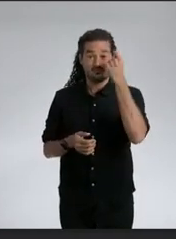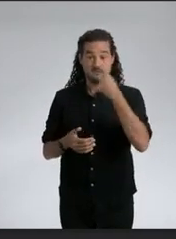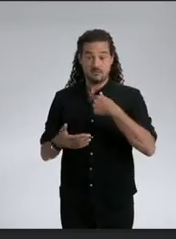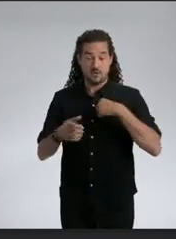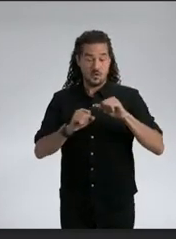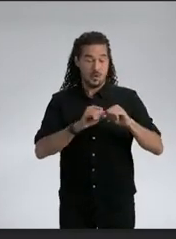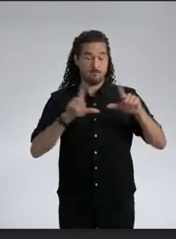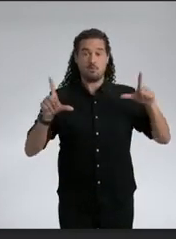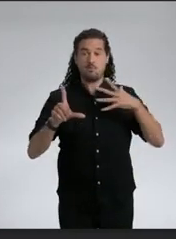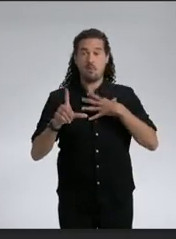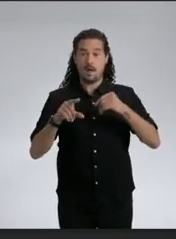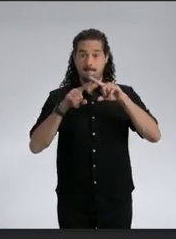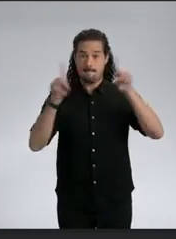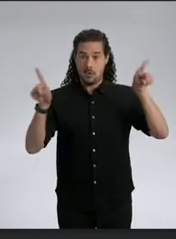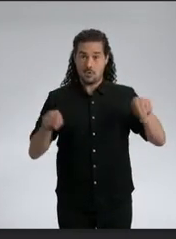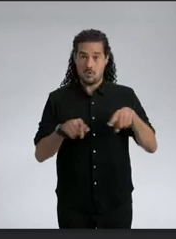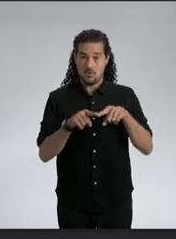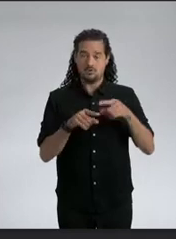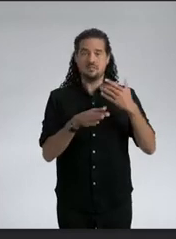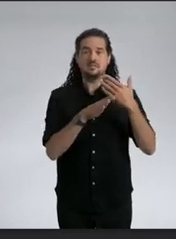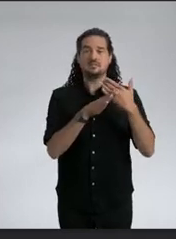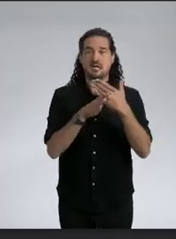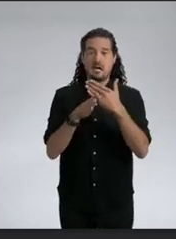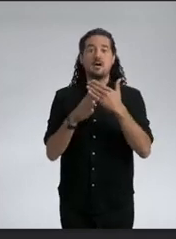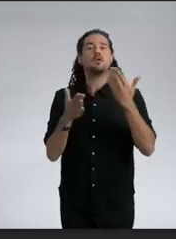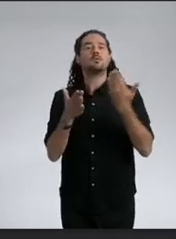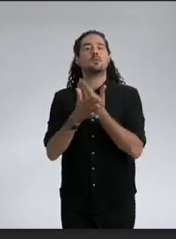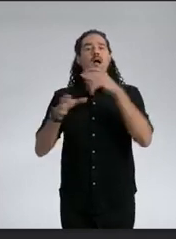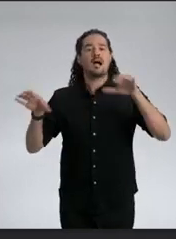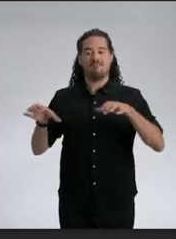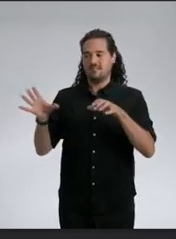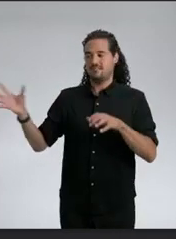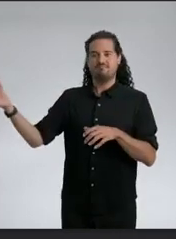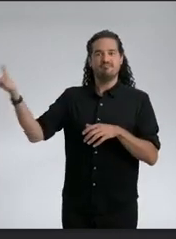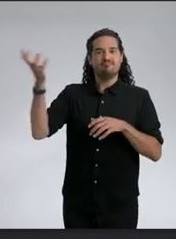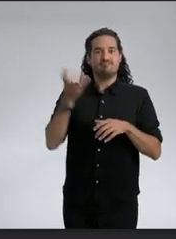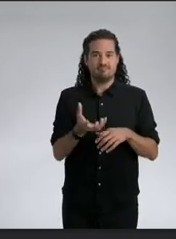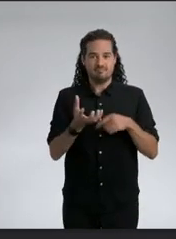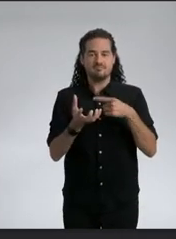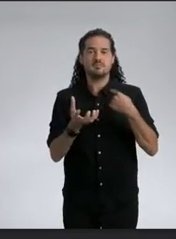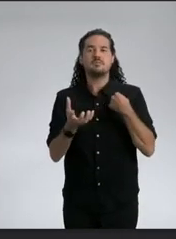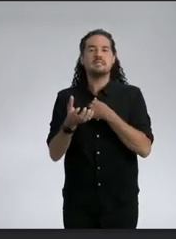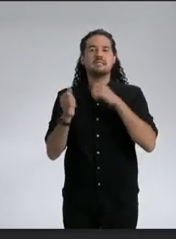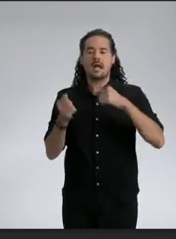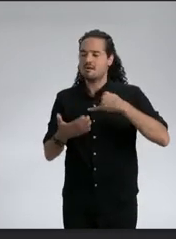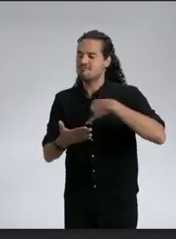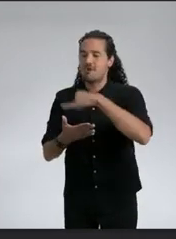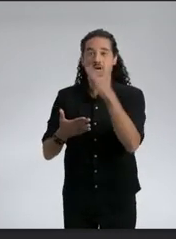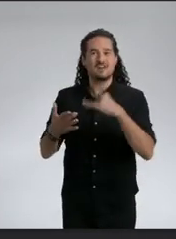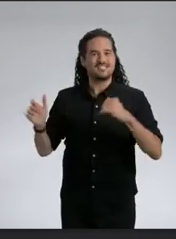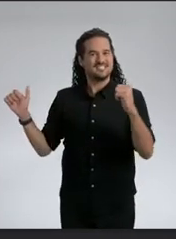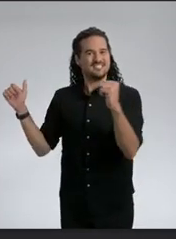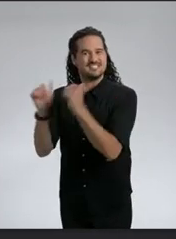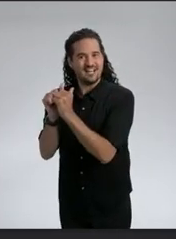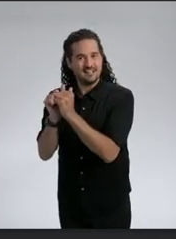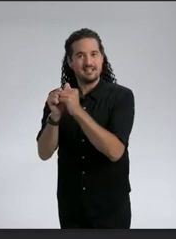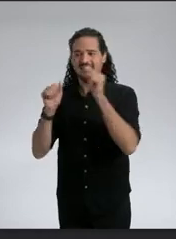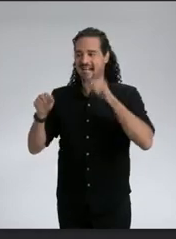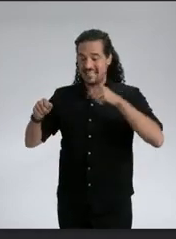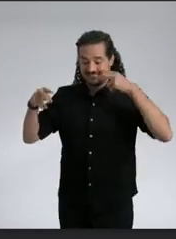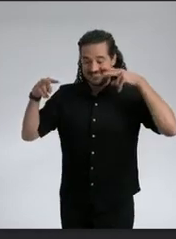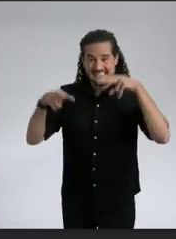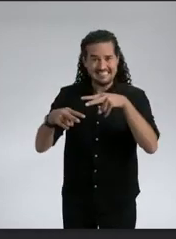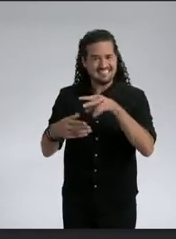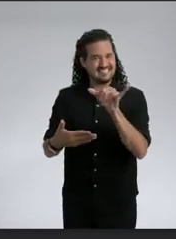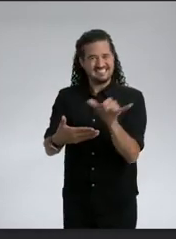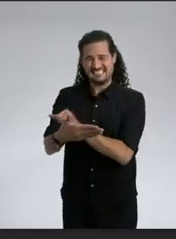canvas, I'm starting a new activity with the group to draw together. Now we're all looking at the same canvas, and we can interact with each other